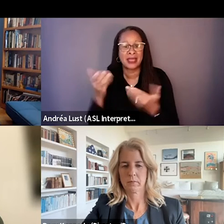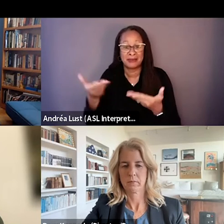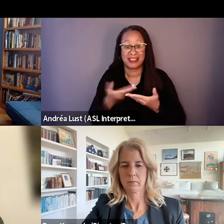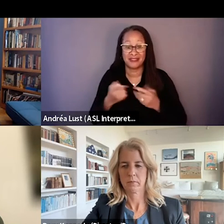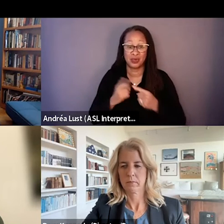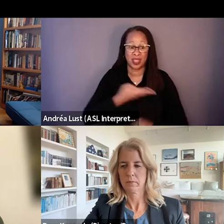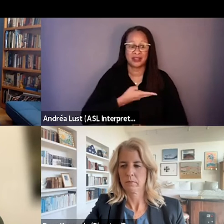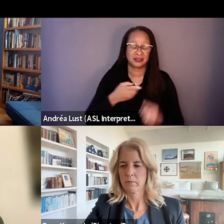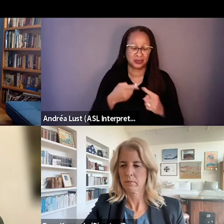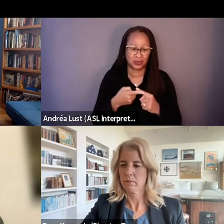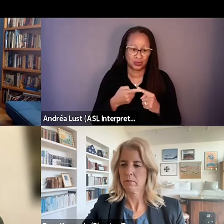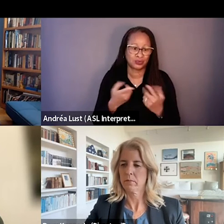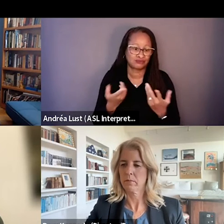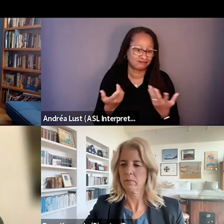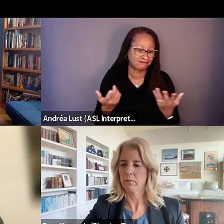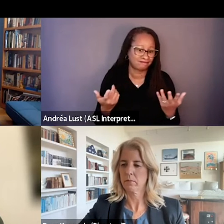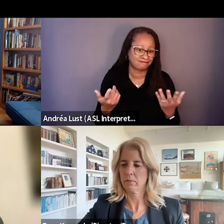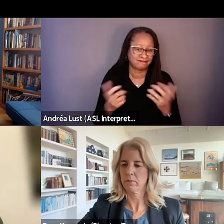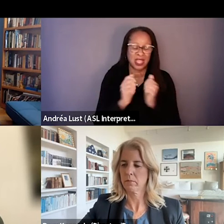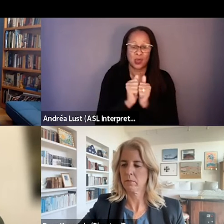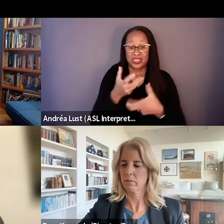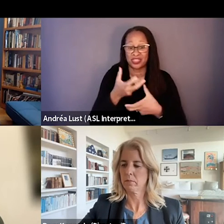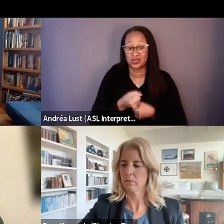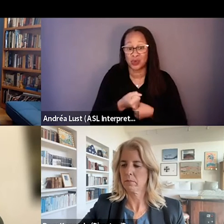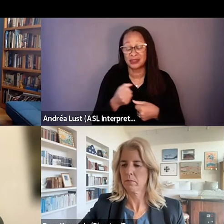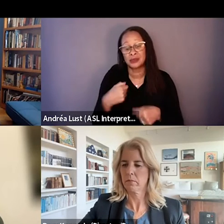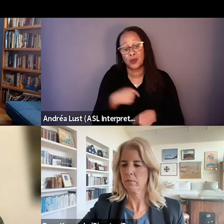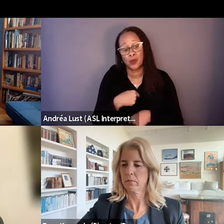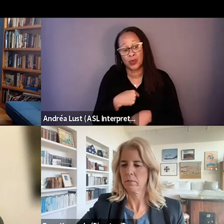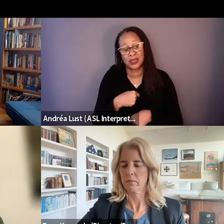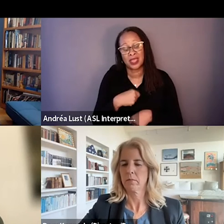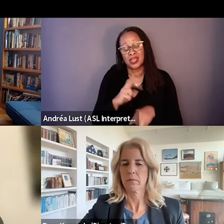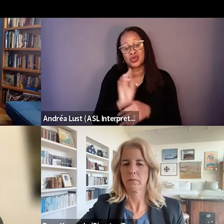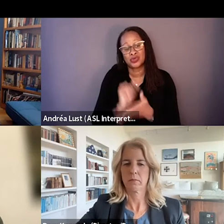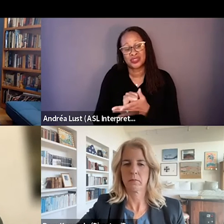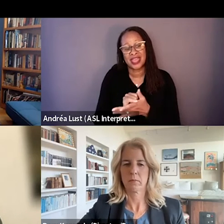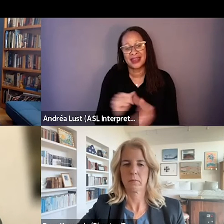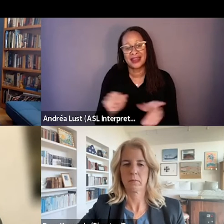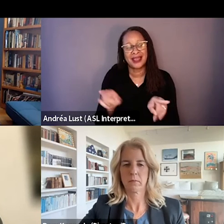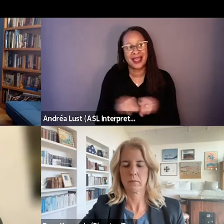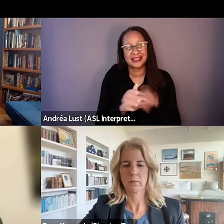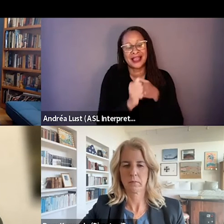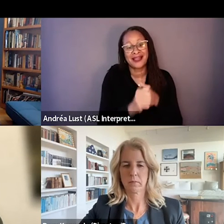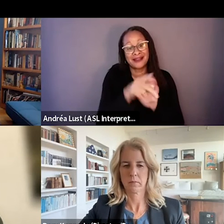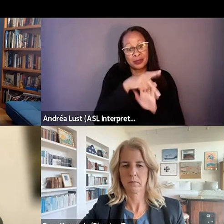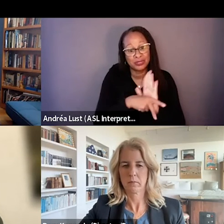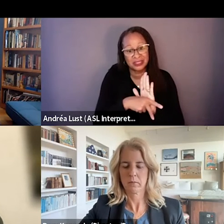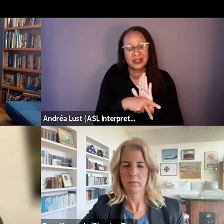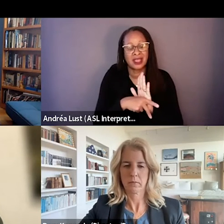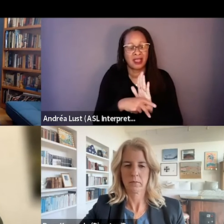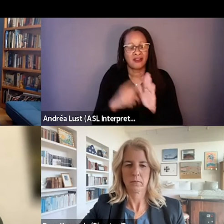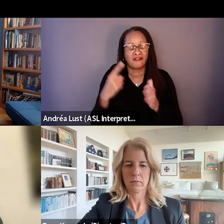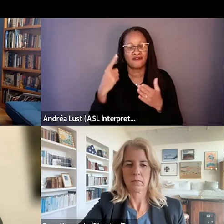us to, with the trust that we would use that both as a guiding principle for what the